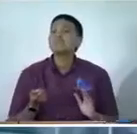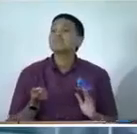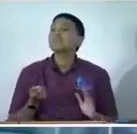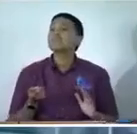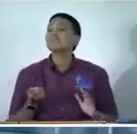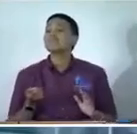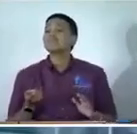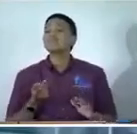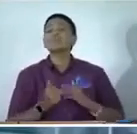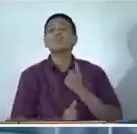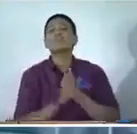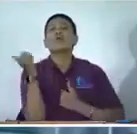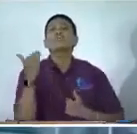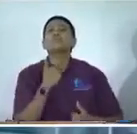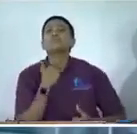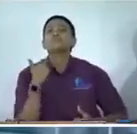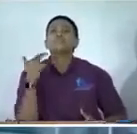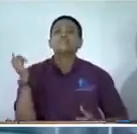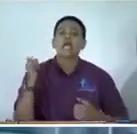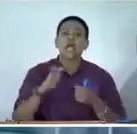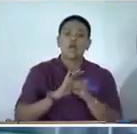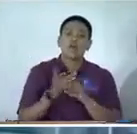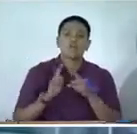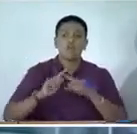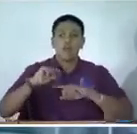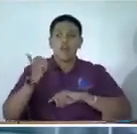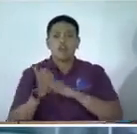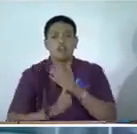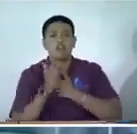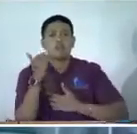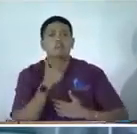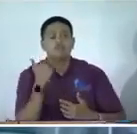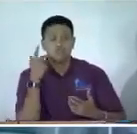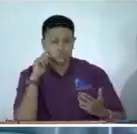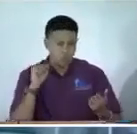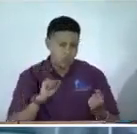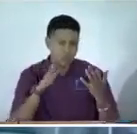threats like COVID and other threats that we will encounter going forward.